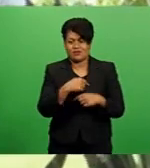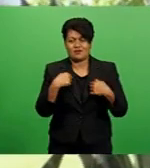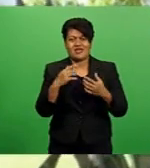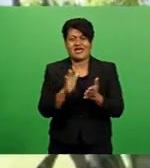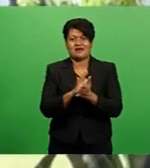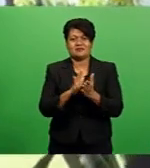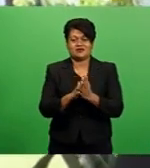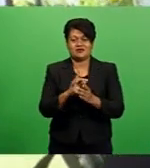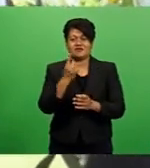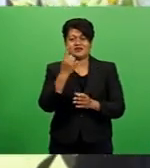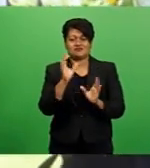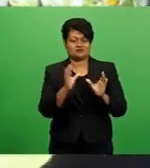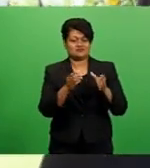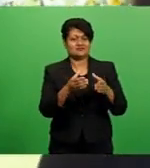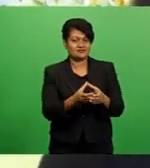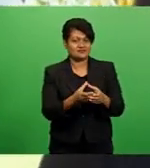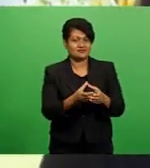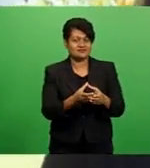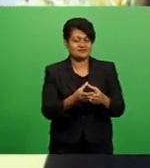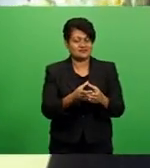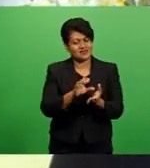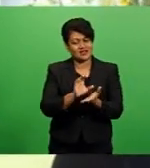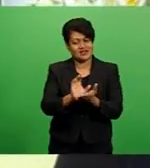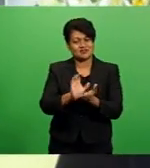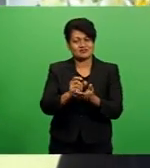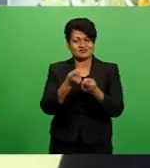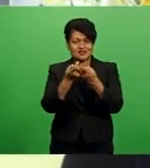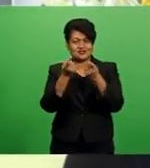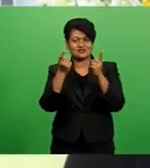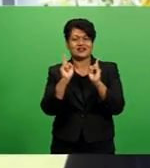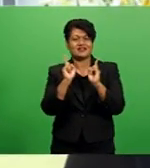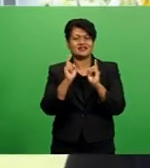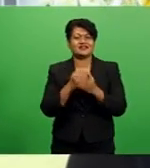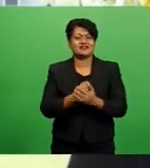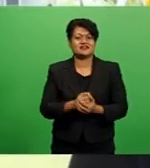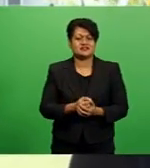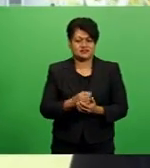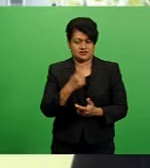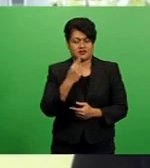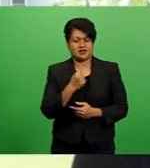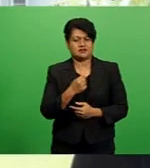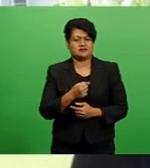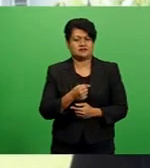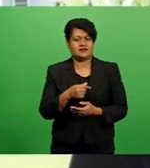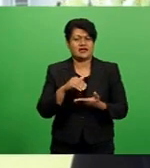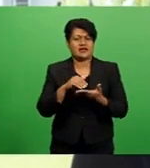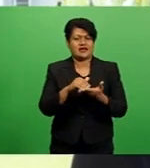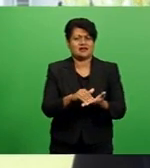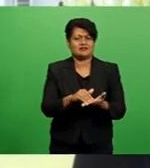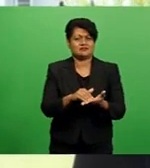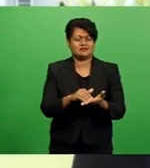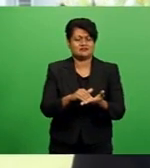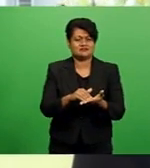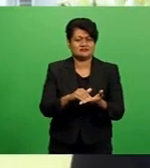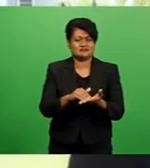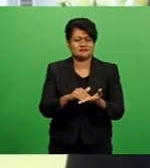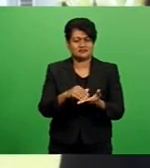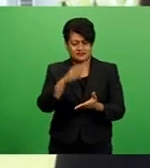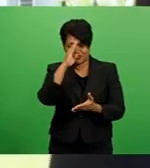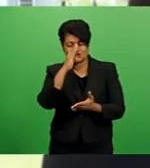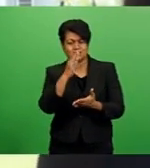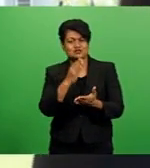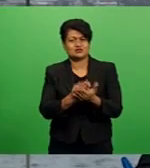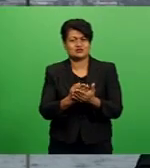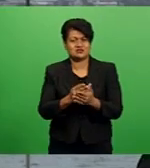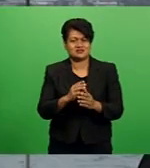of counsellors for our school that were deployed in the divisions, and I'm sure this will help us in terms of assisting our students, especially during